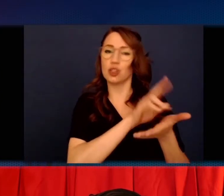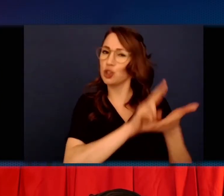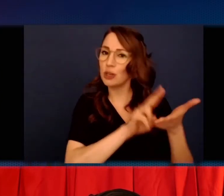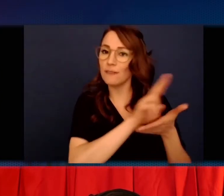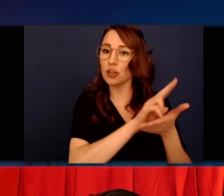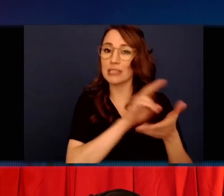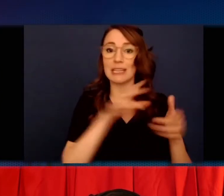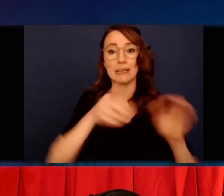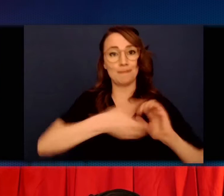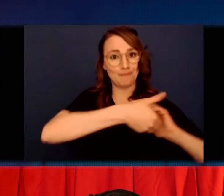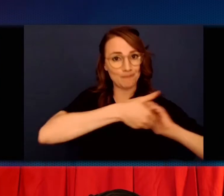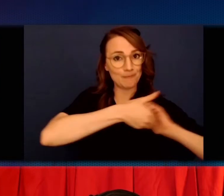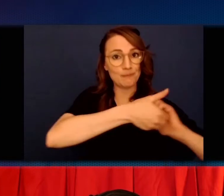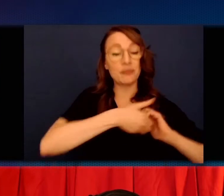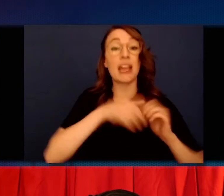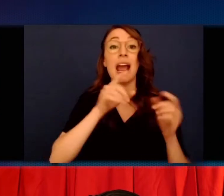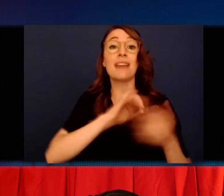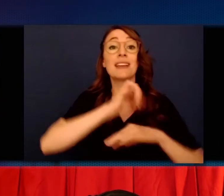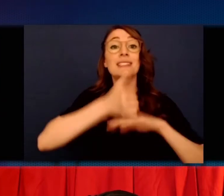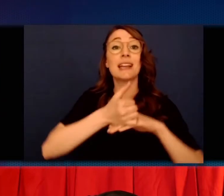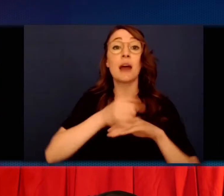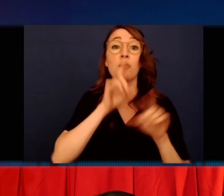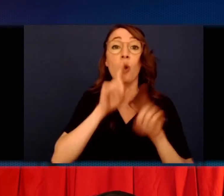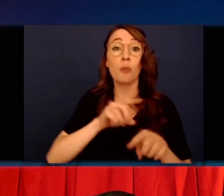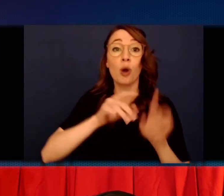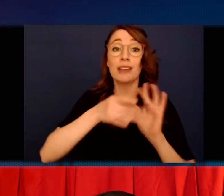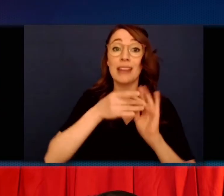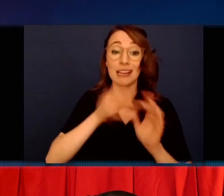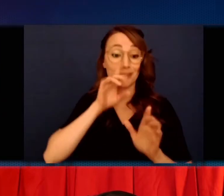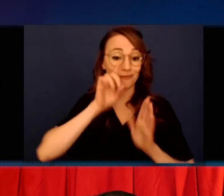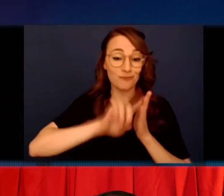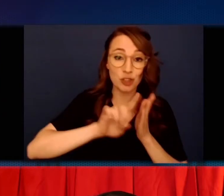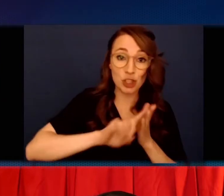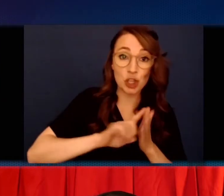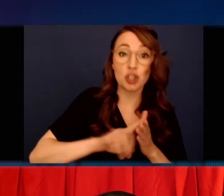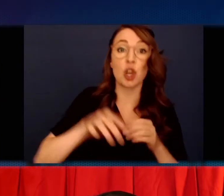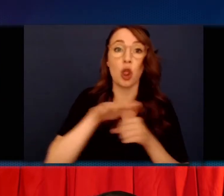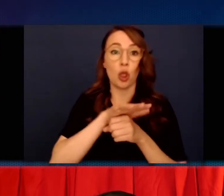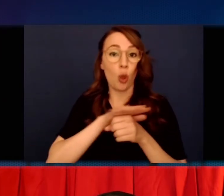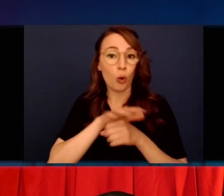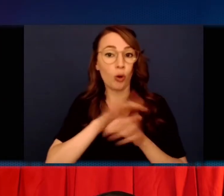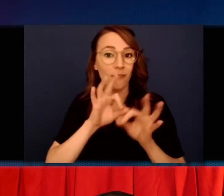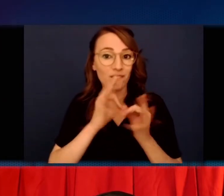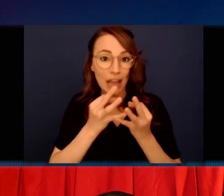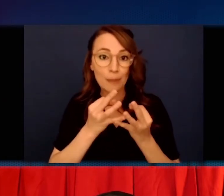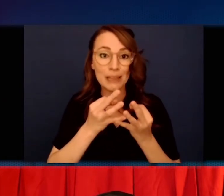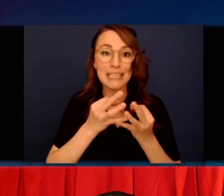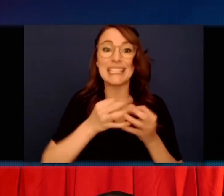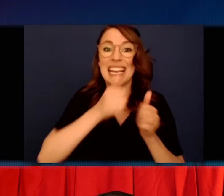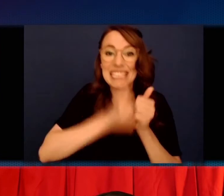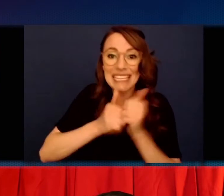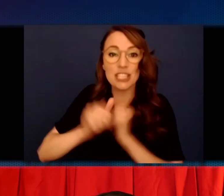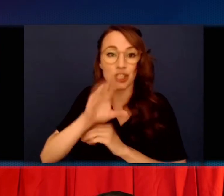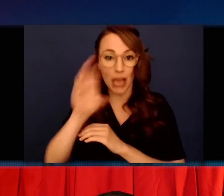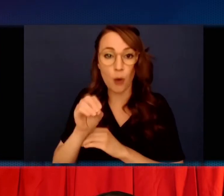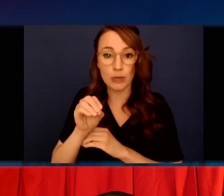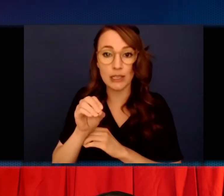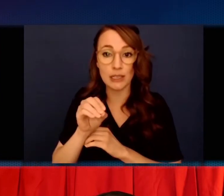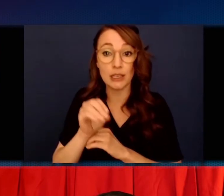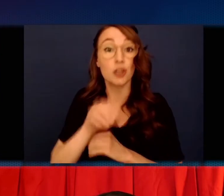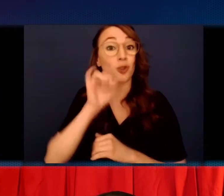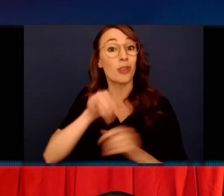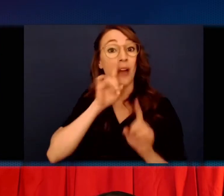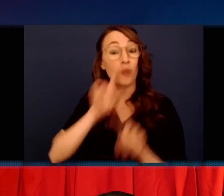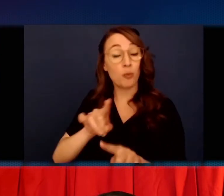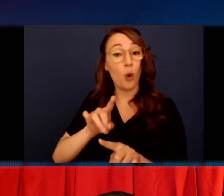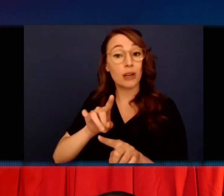working families that is hyper local down to the county level. So we are able to, from that report, we are